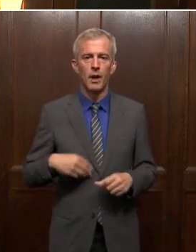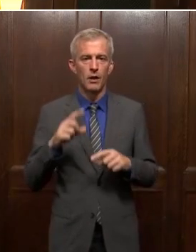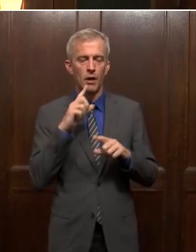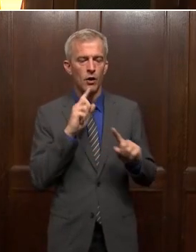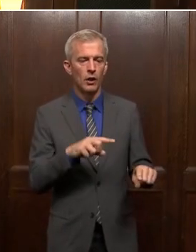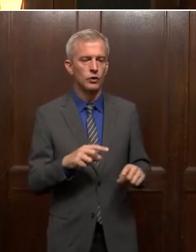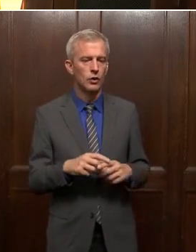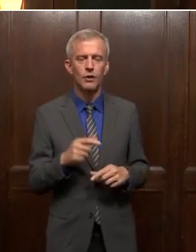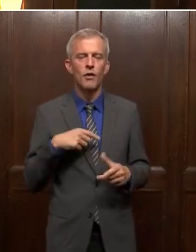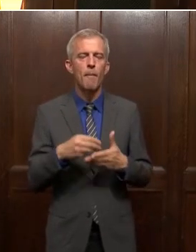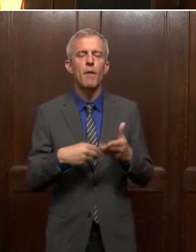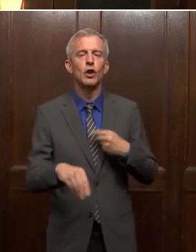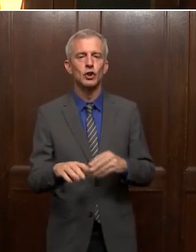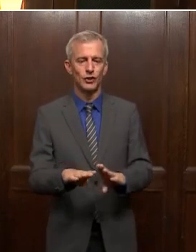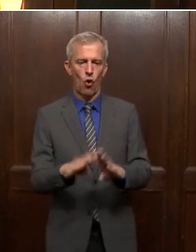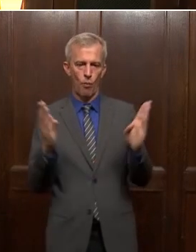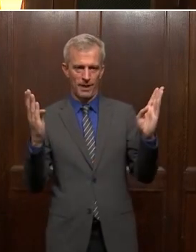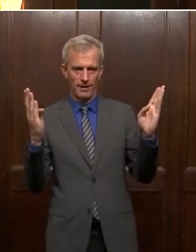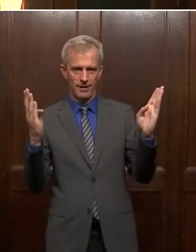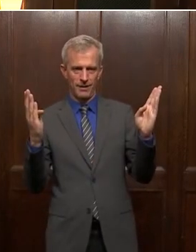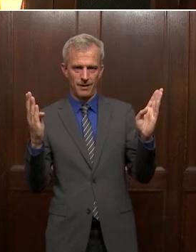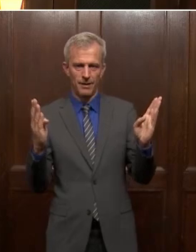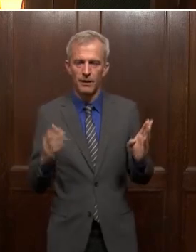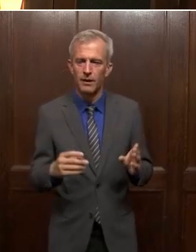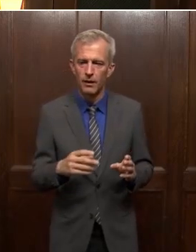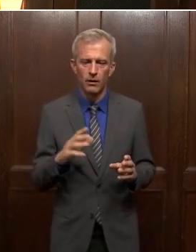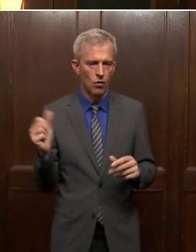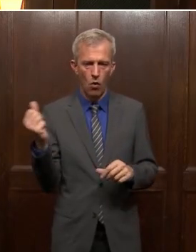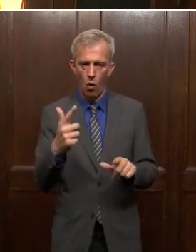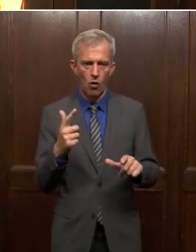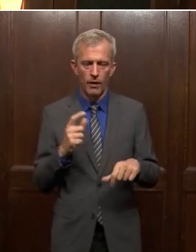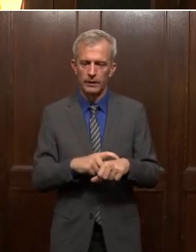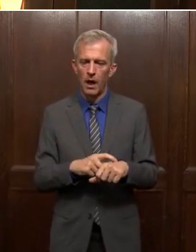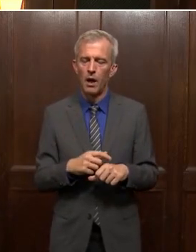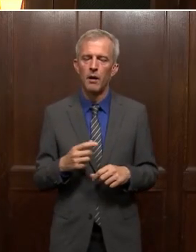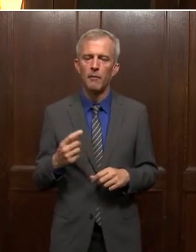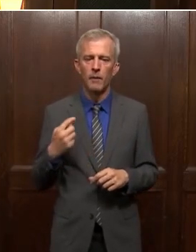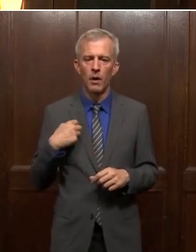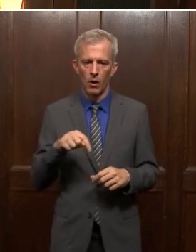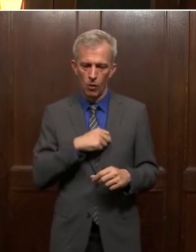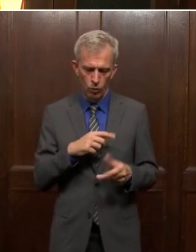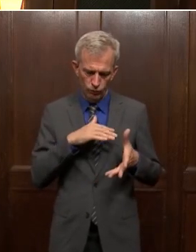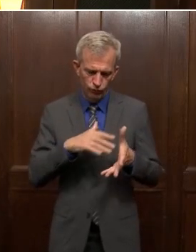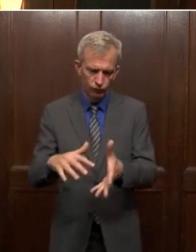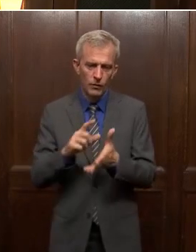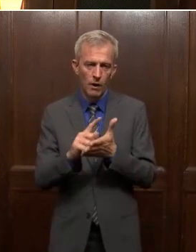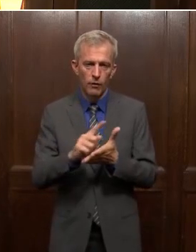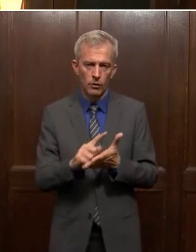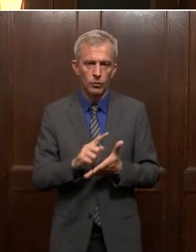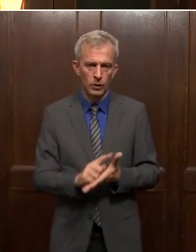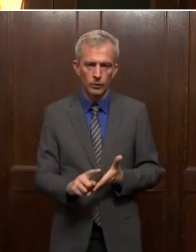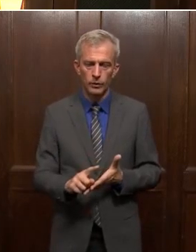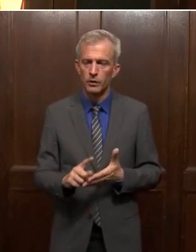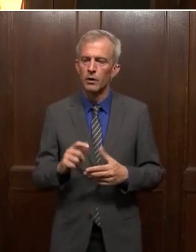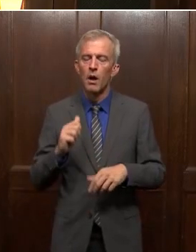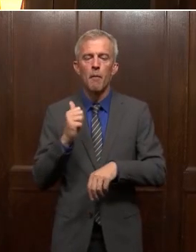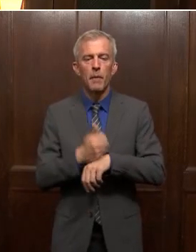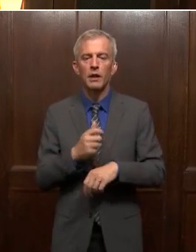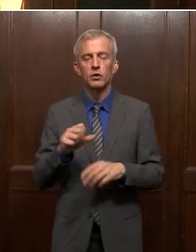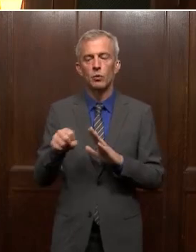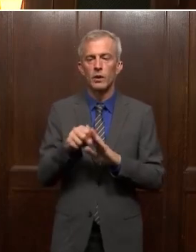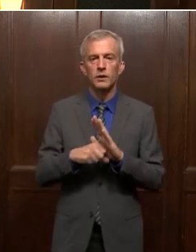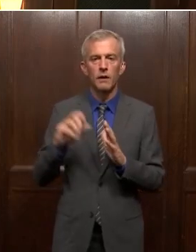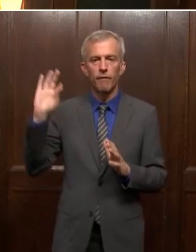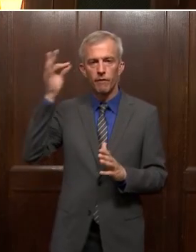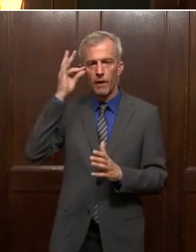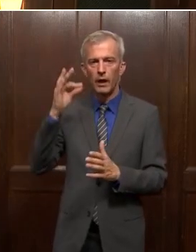open all the time. There's not a formal reopening, but we're going to be, as I said, looking at it week by week. It will be that dynamic based on what state and federal